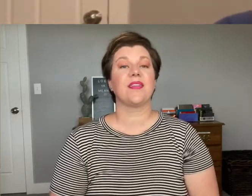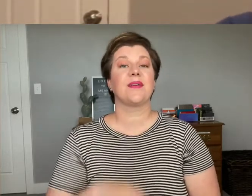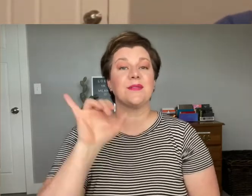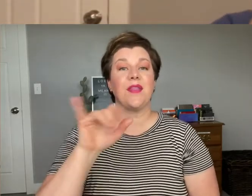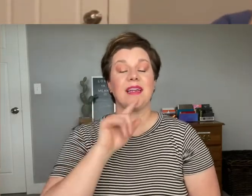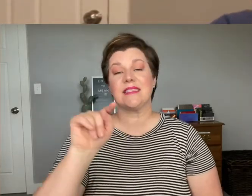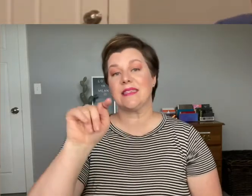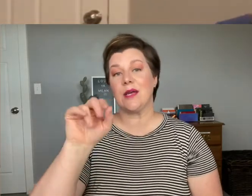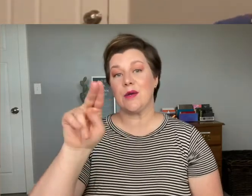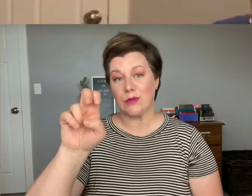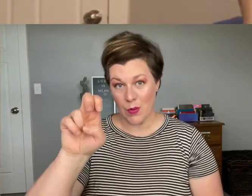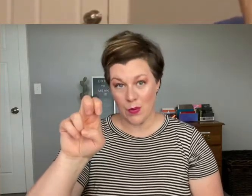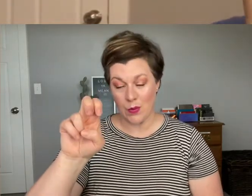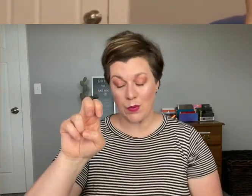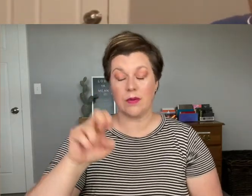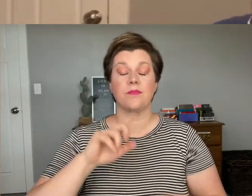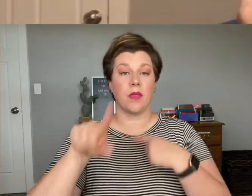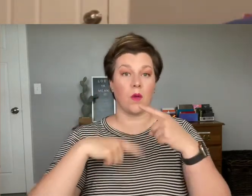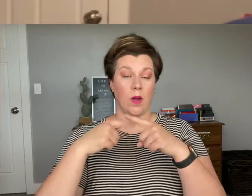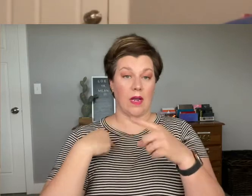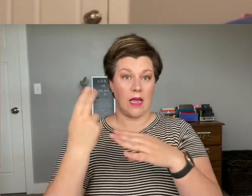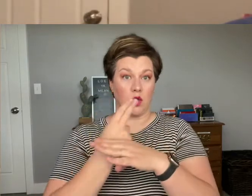and tapping motions when I'm on my face.